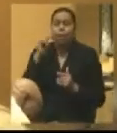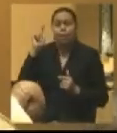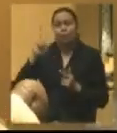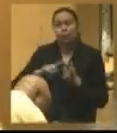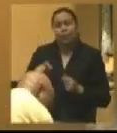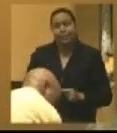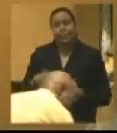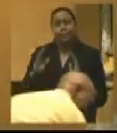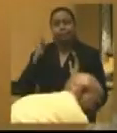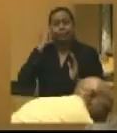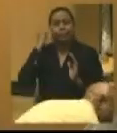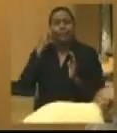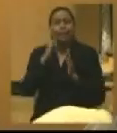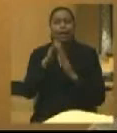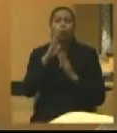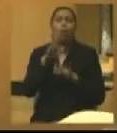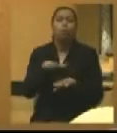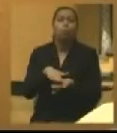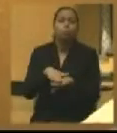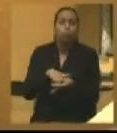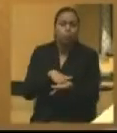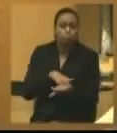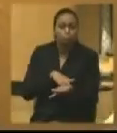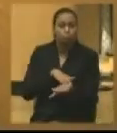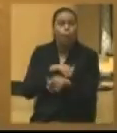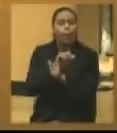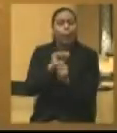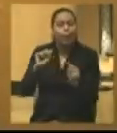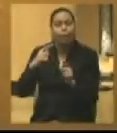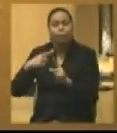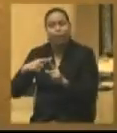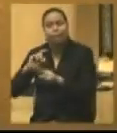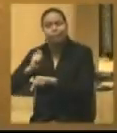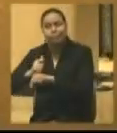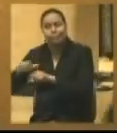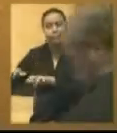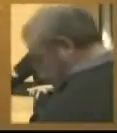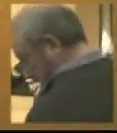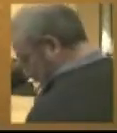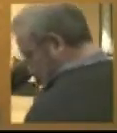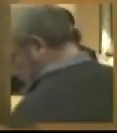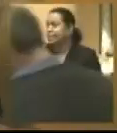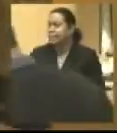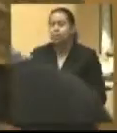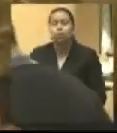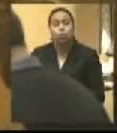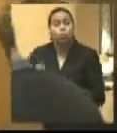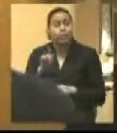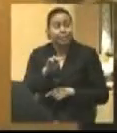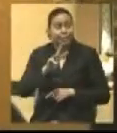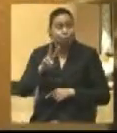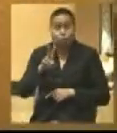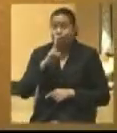his idea of gradual emancipation coupled with colonization, and that he was negotiating even in 1862